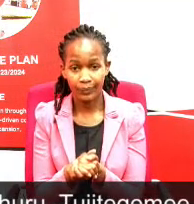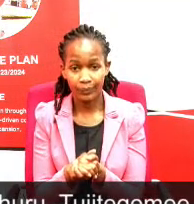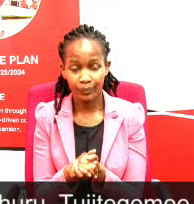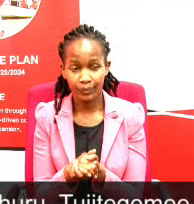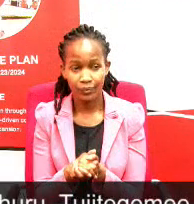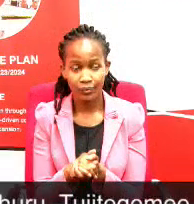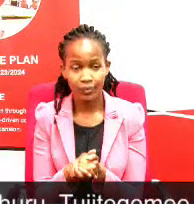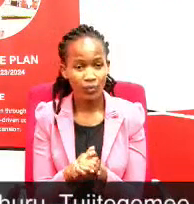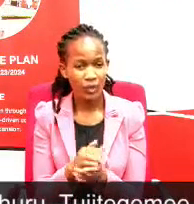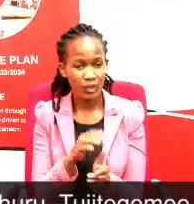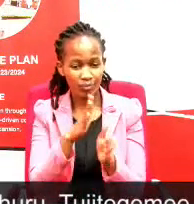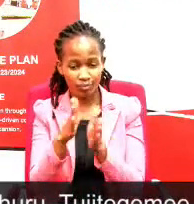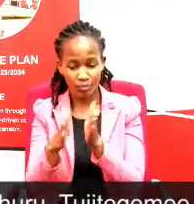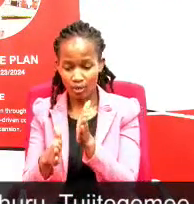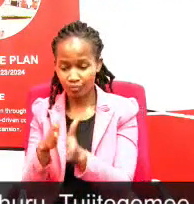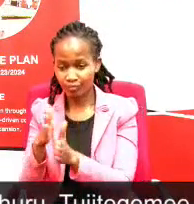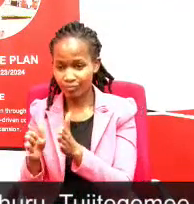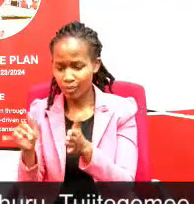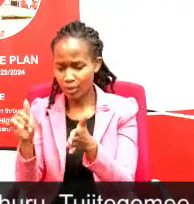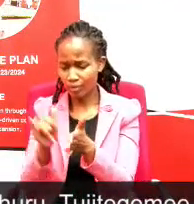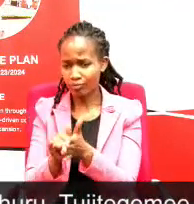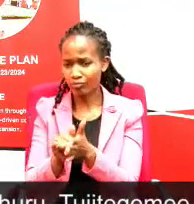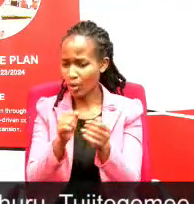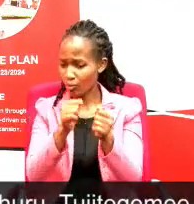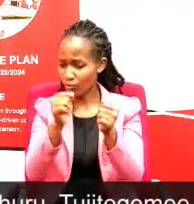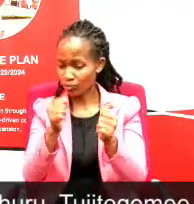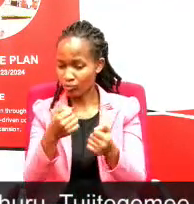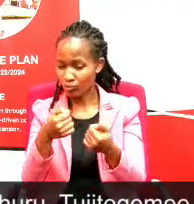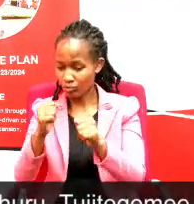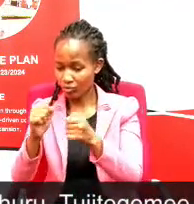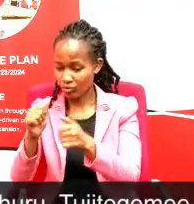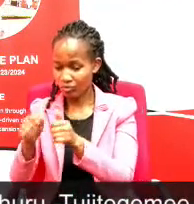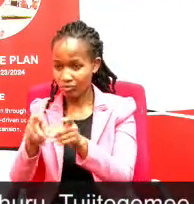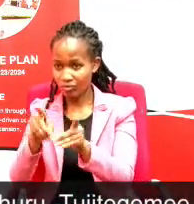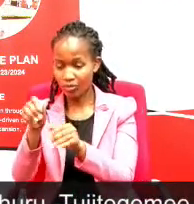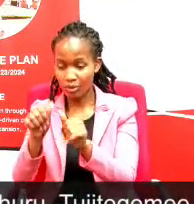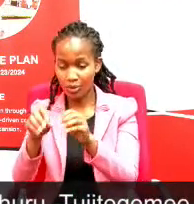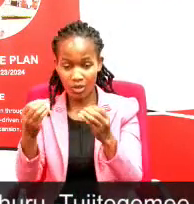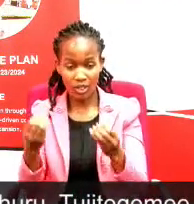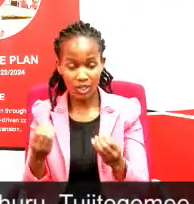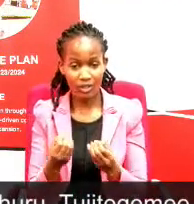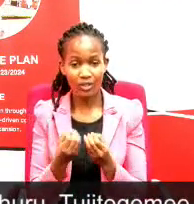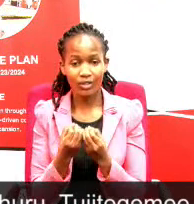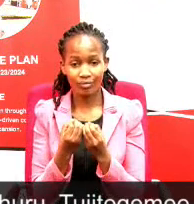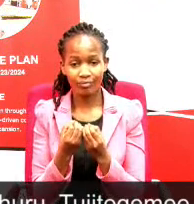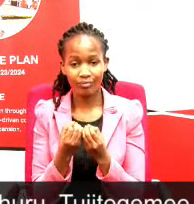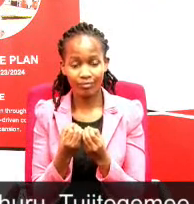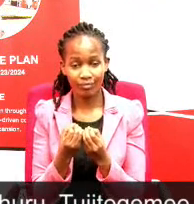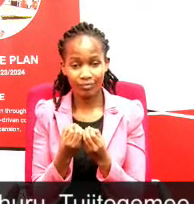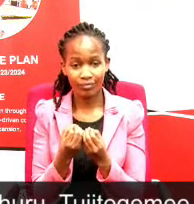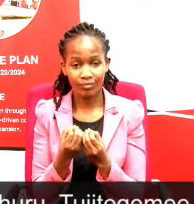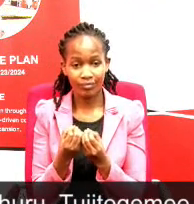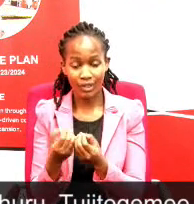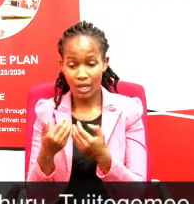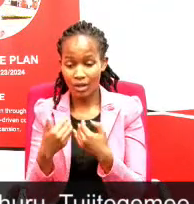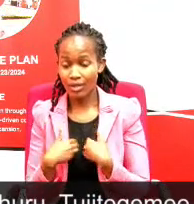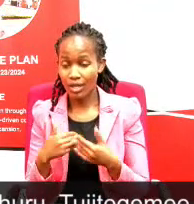The corporate plan is a strategic direction the organization is taking in the